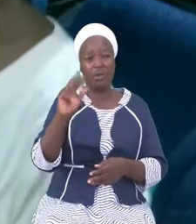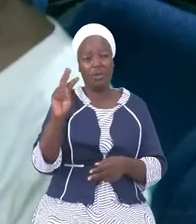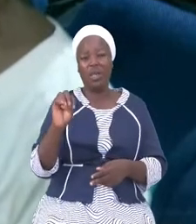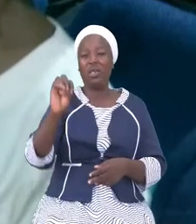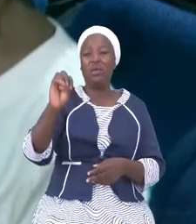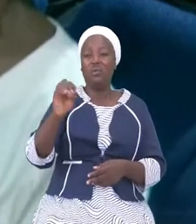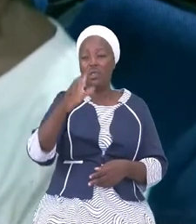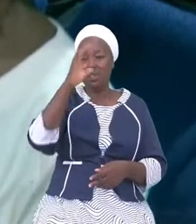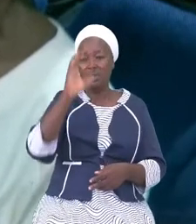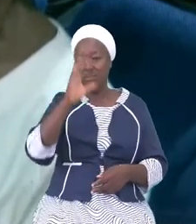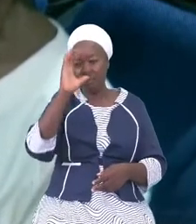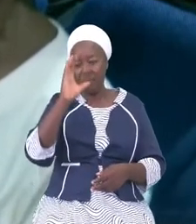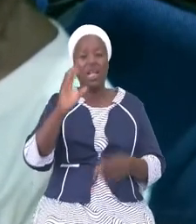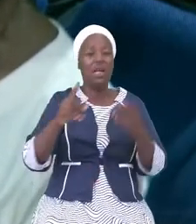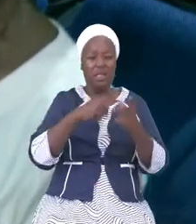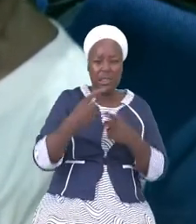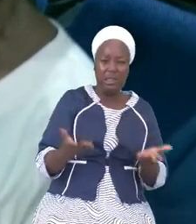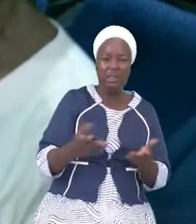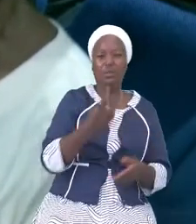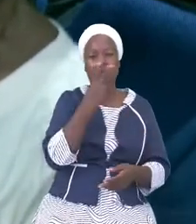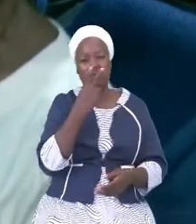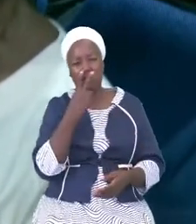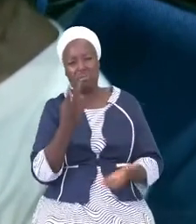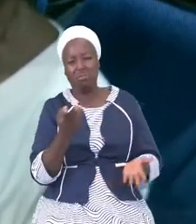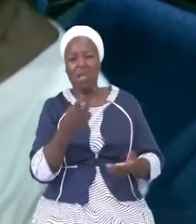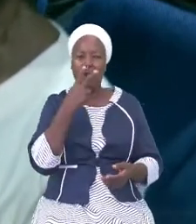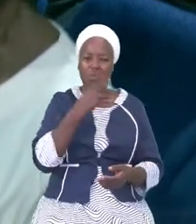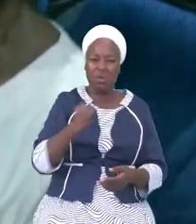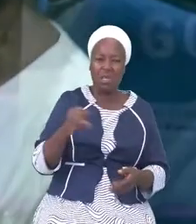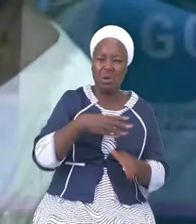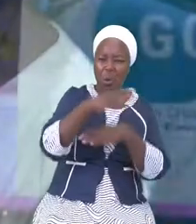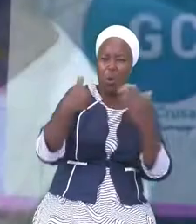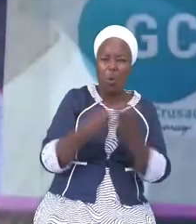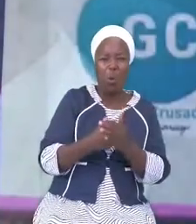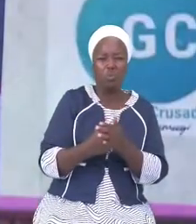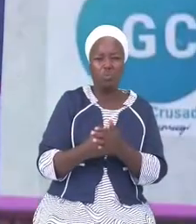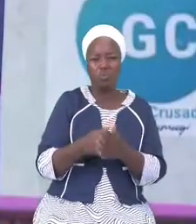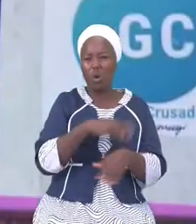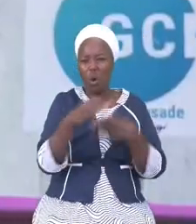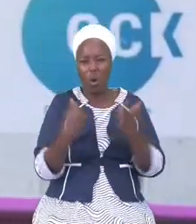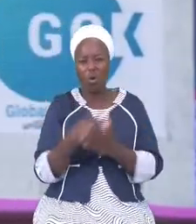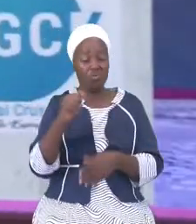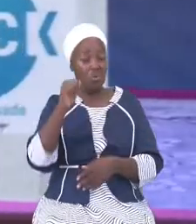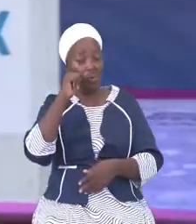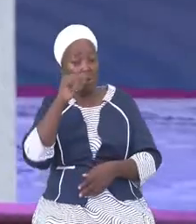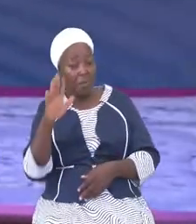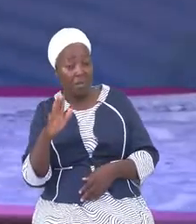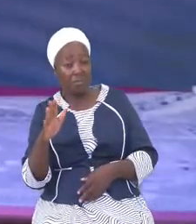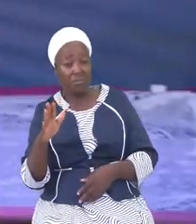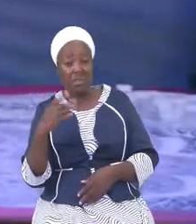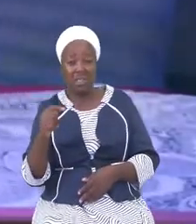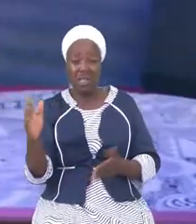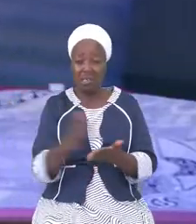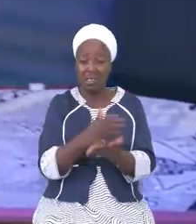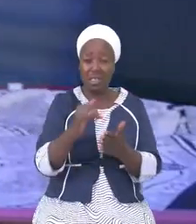the smoke, the smoking, the marijuana, all the women, the